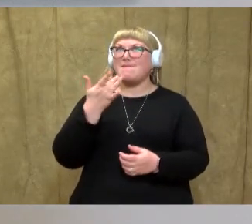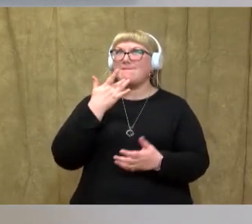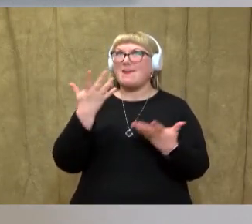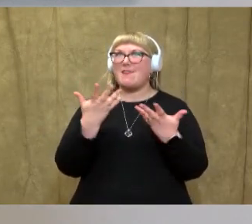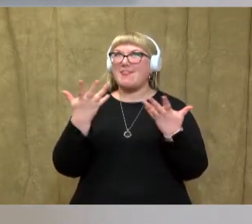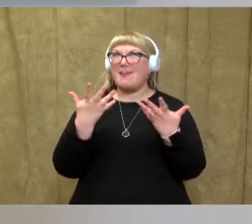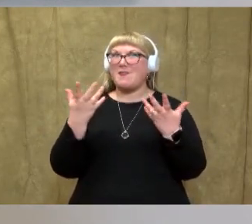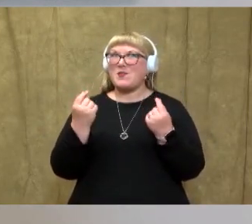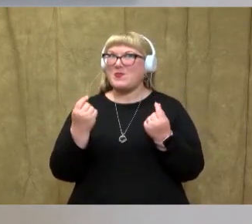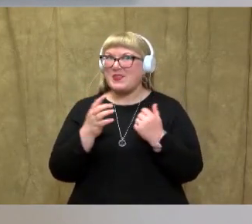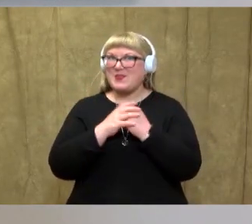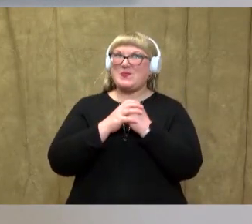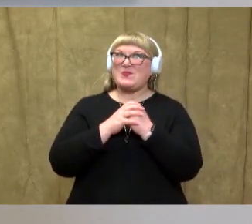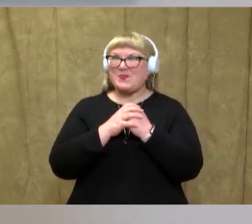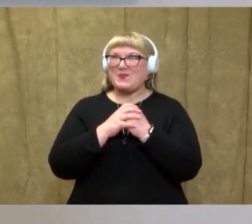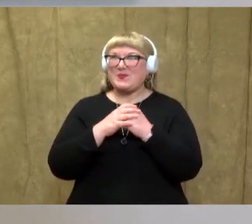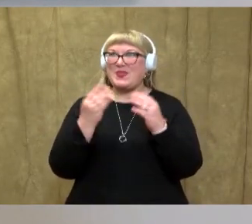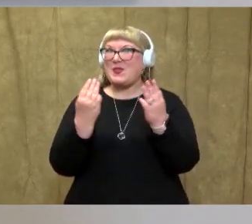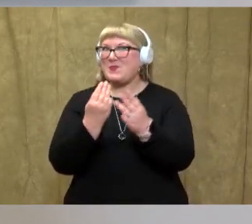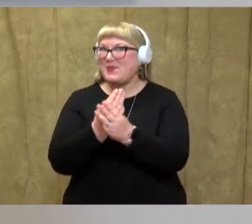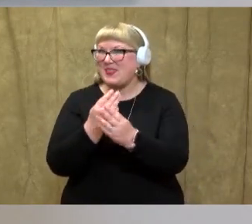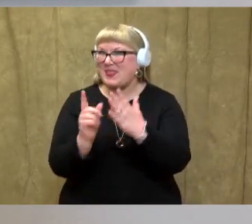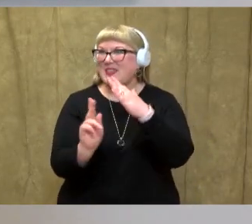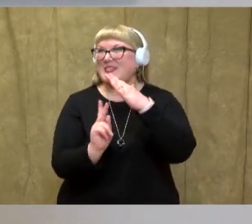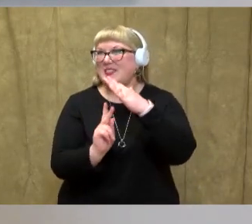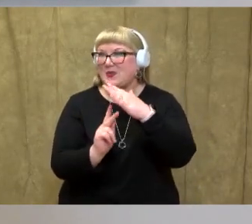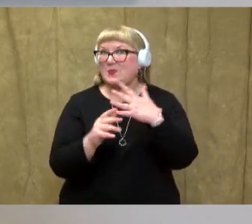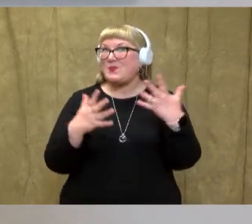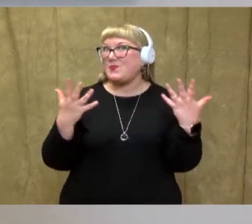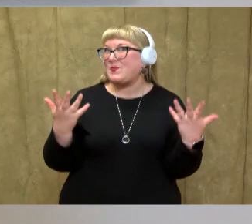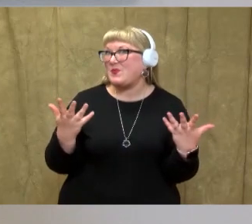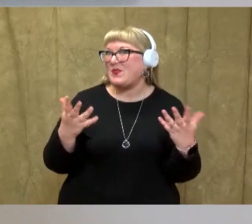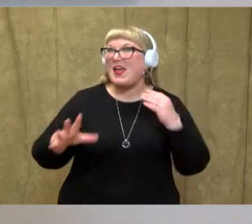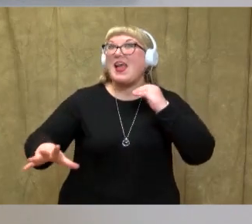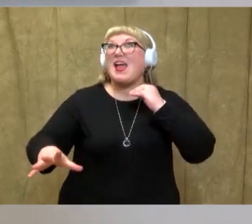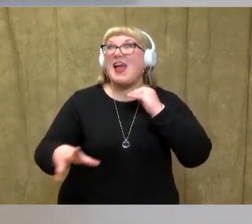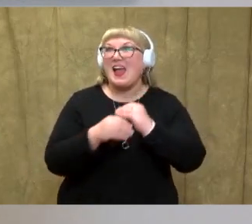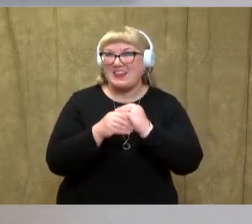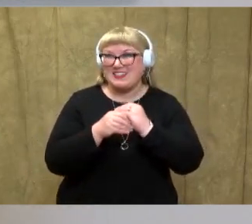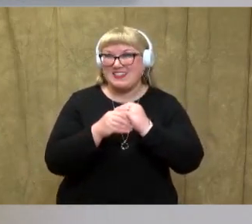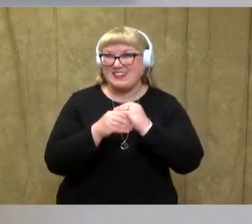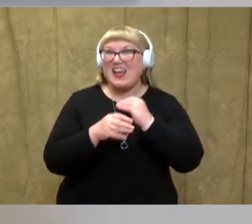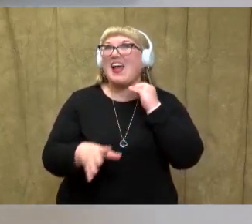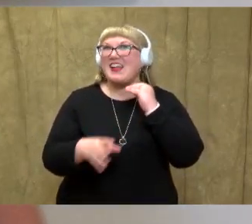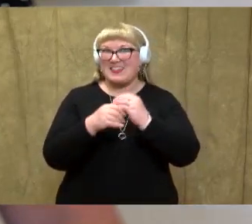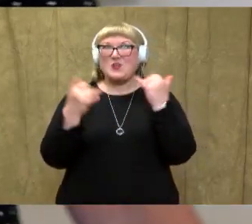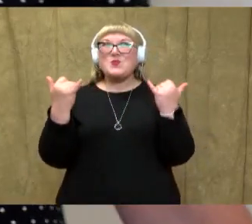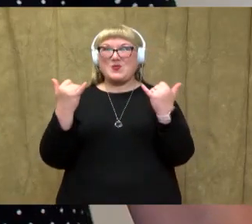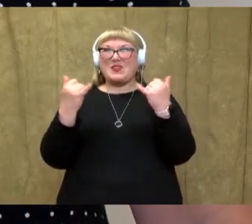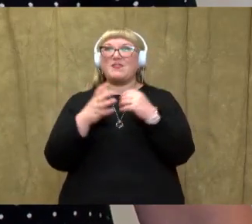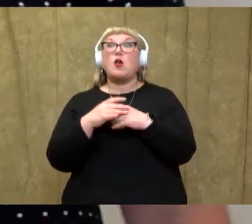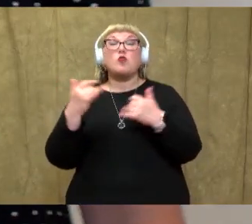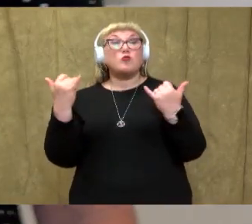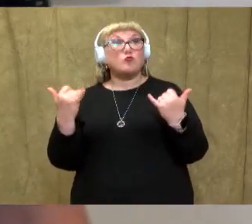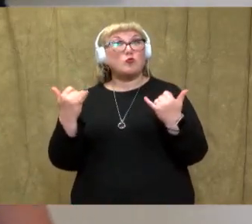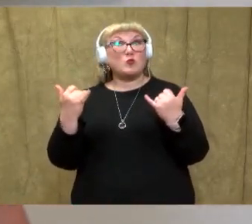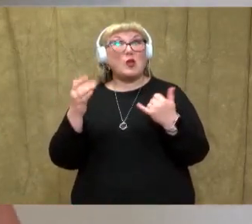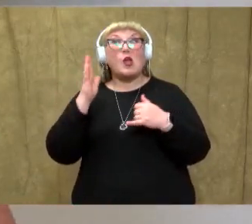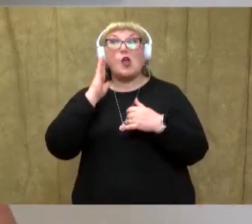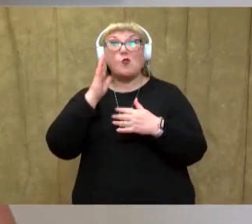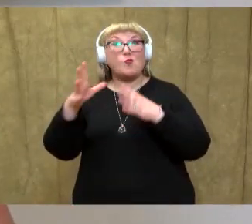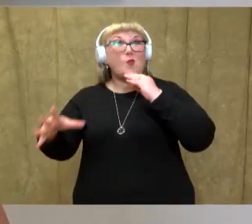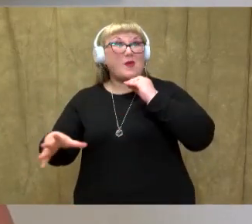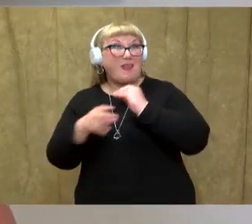do in math in kindergarten, and it is adding. So today we are going to